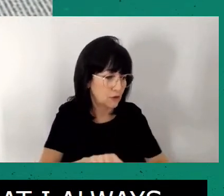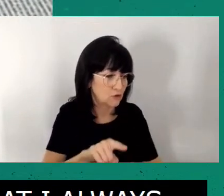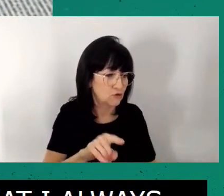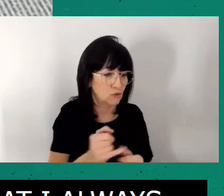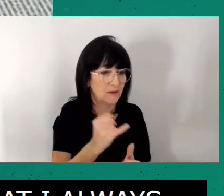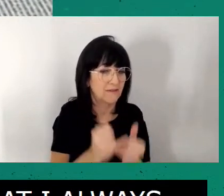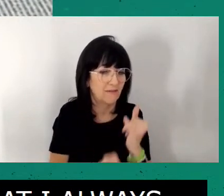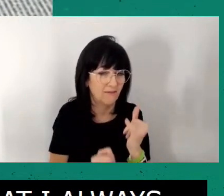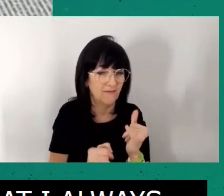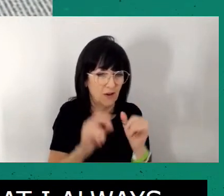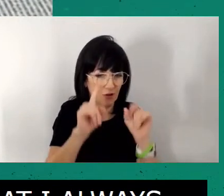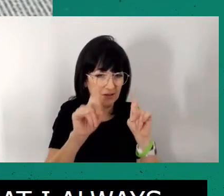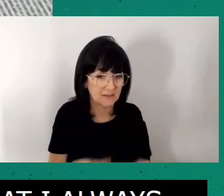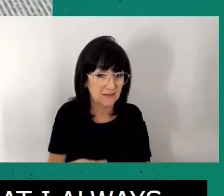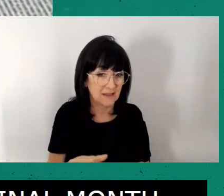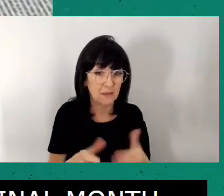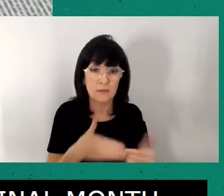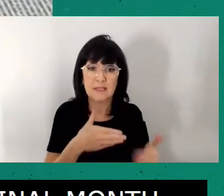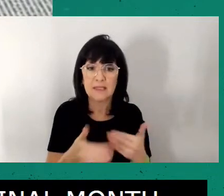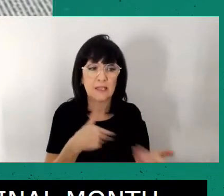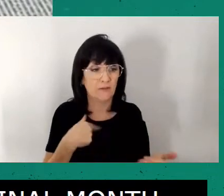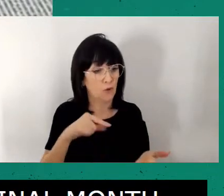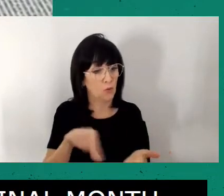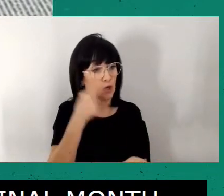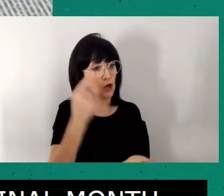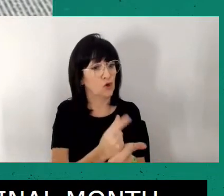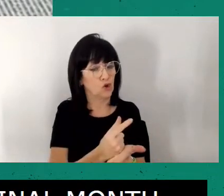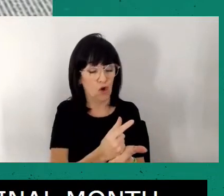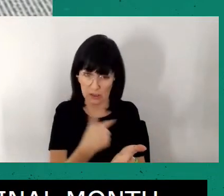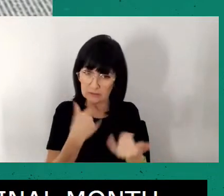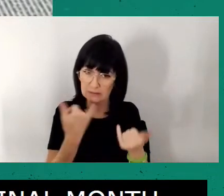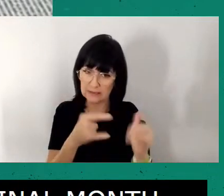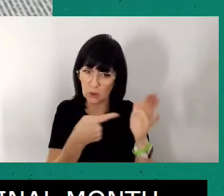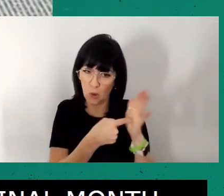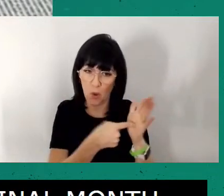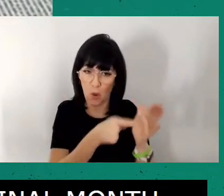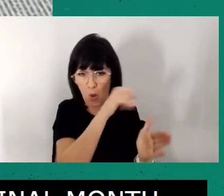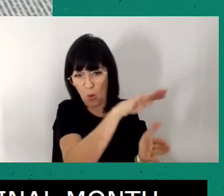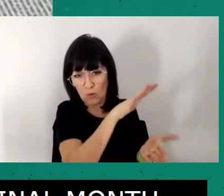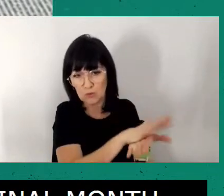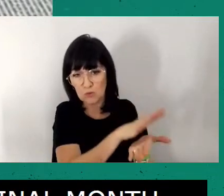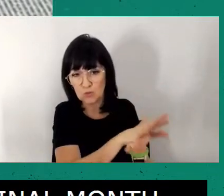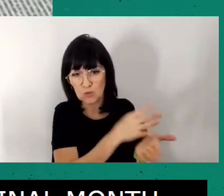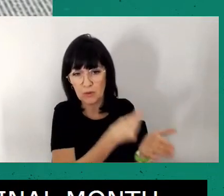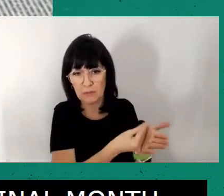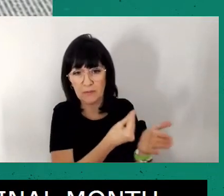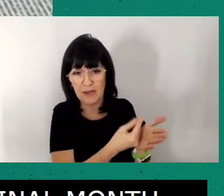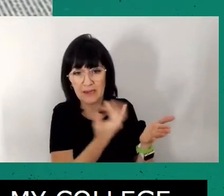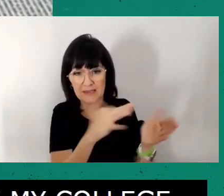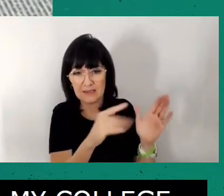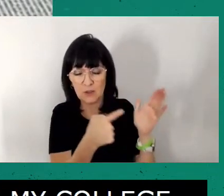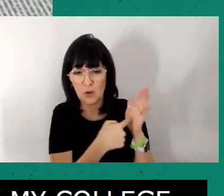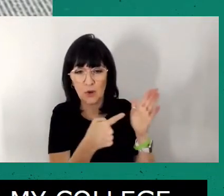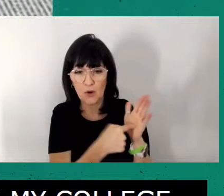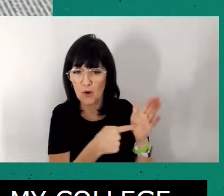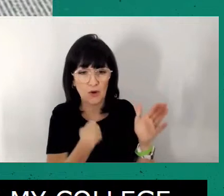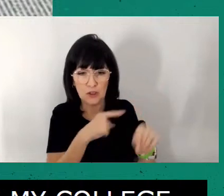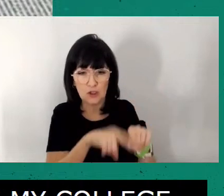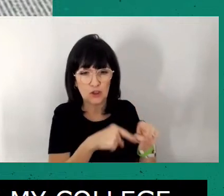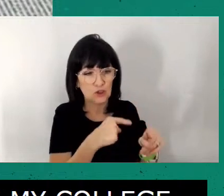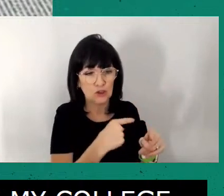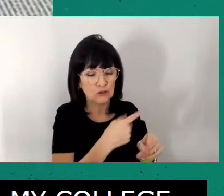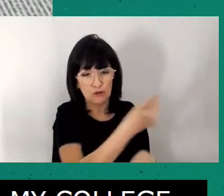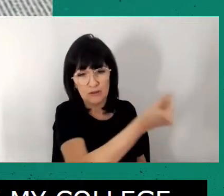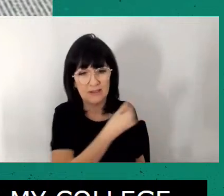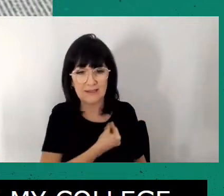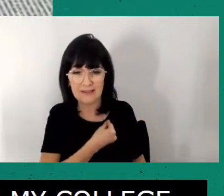even when I graduated, I still owed money. And I couldn't get my college diploma